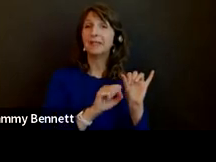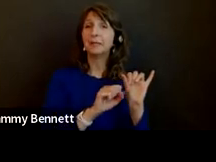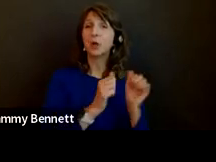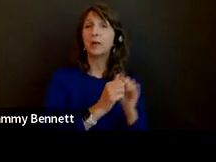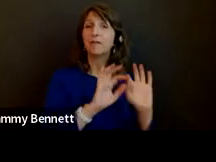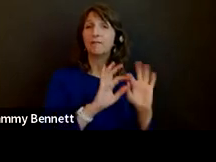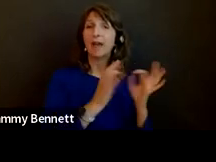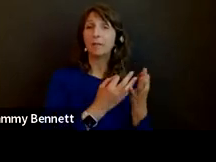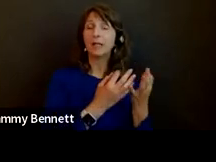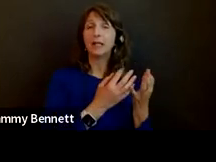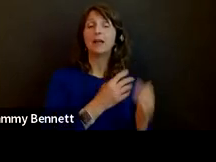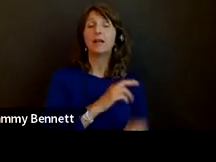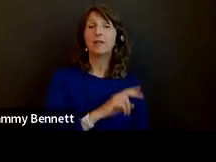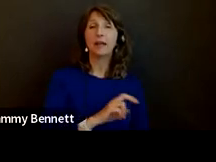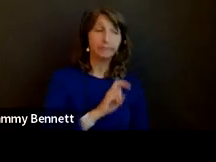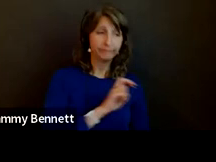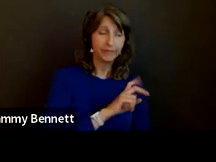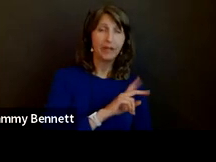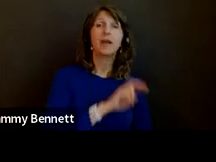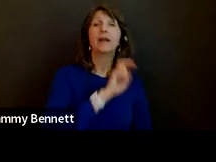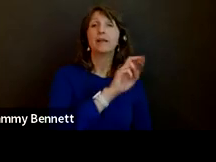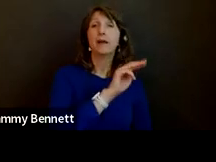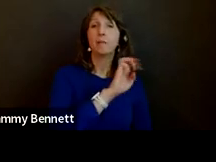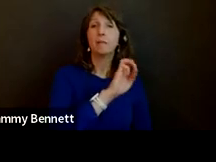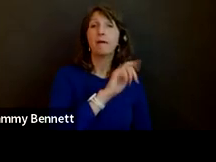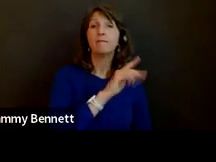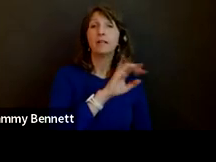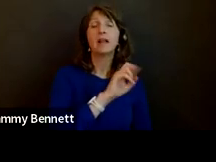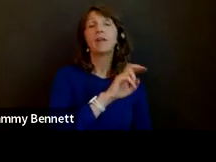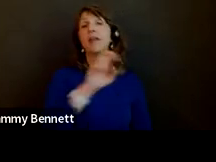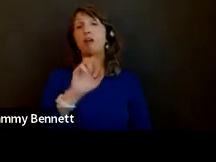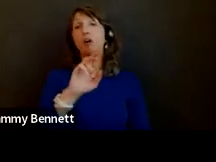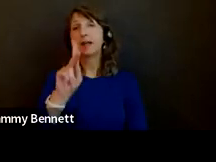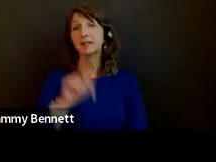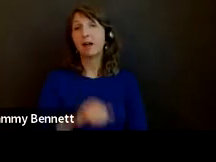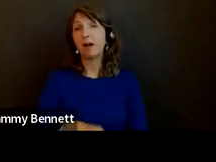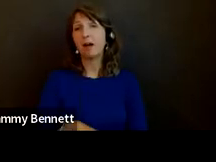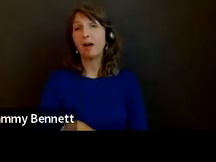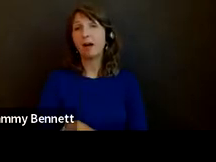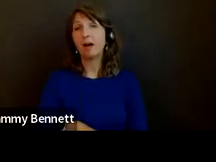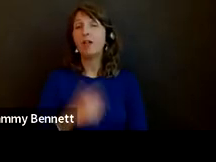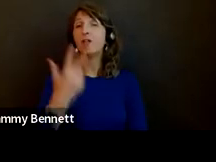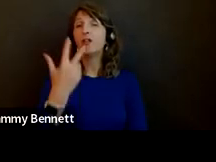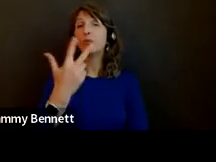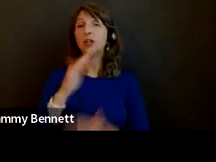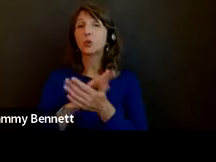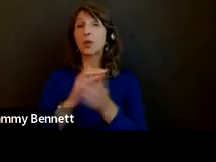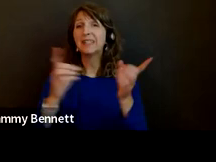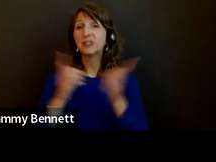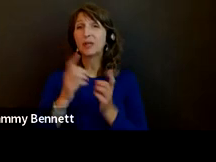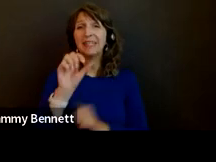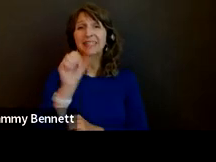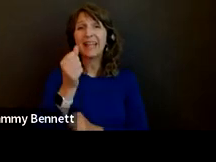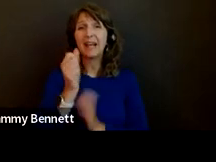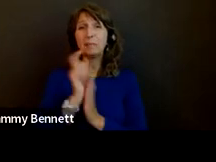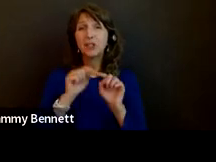They were in Memphis, and then they went to West Memphis, Arkansas. There are 3 school districts within 10 minutes of each other. Imagine